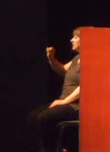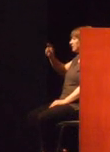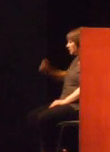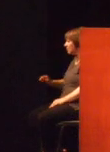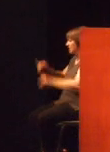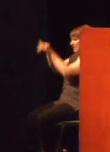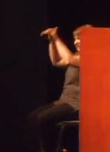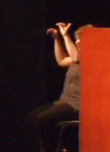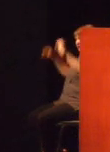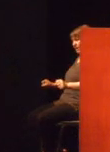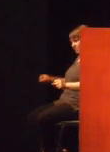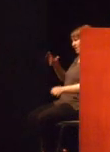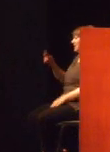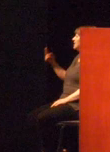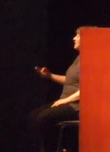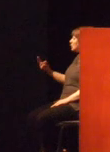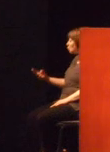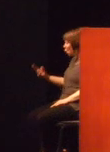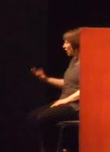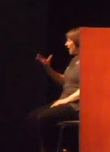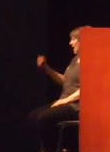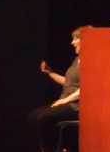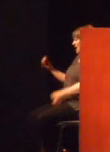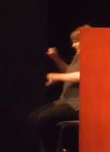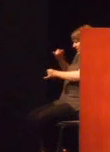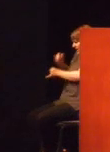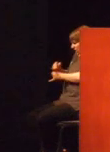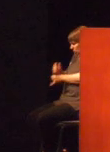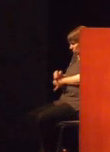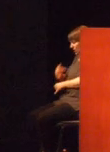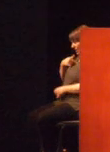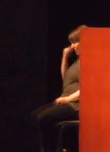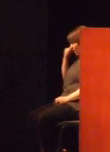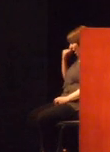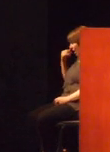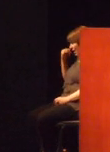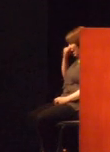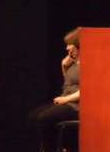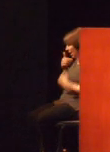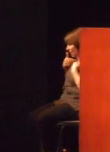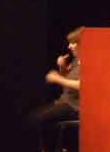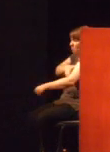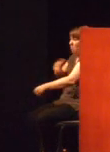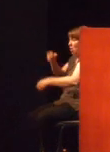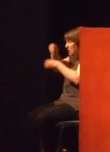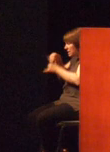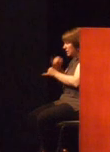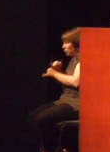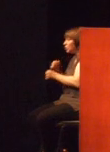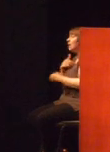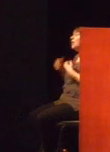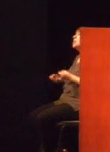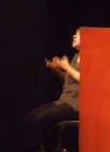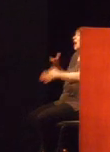is historically rooted, and that it's institutionalized. So when I have power in institutions, I can actually, there's a lot I can do to make